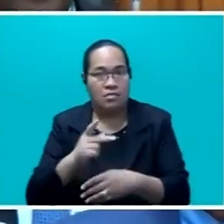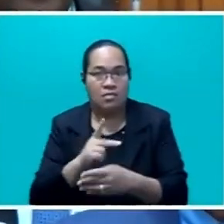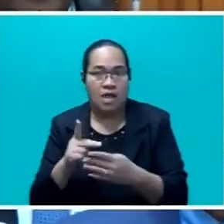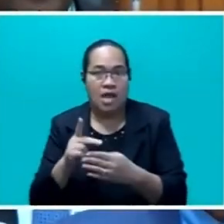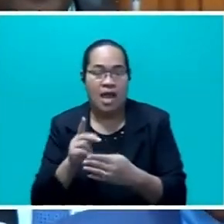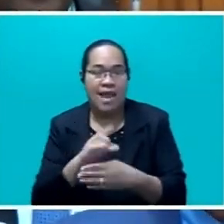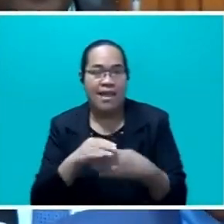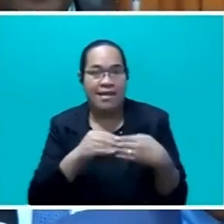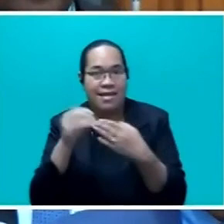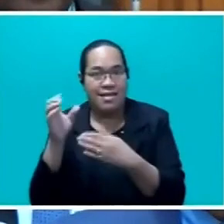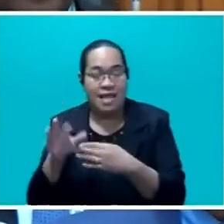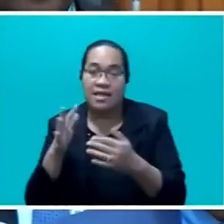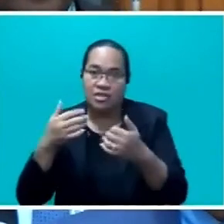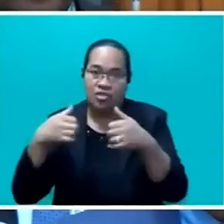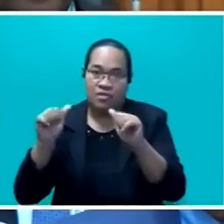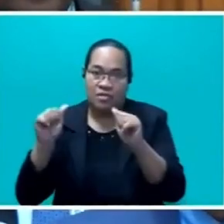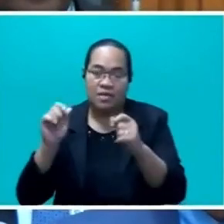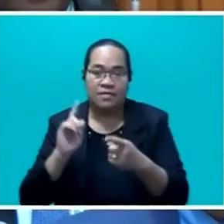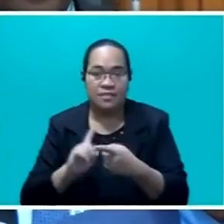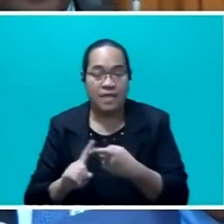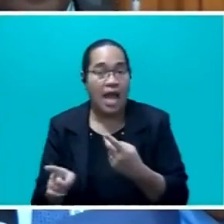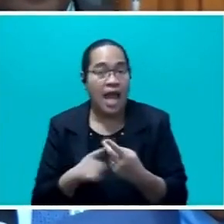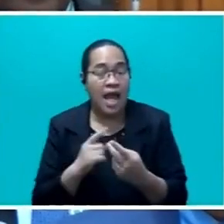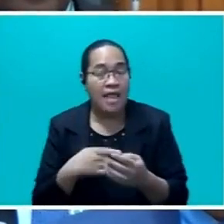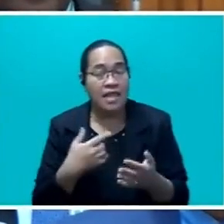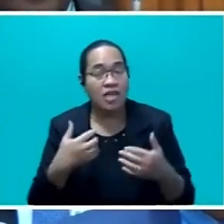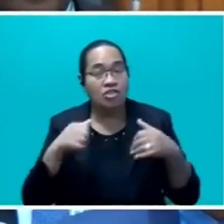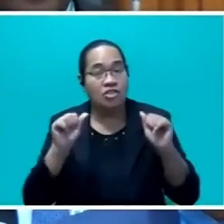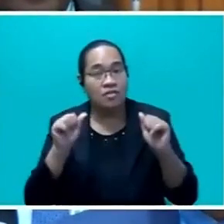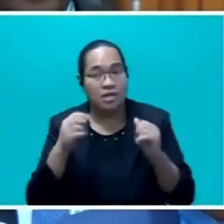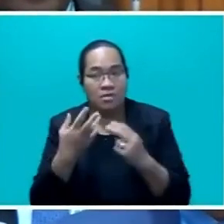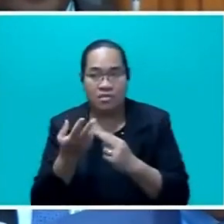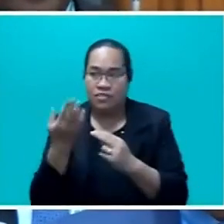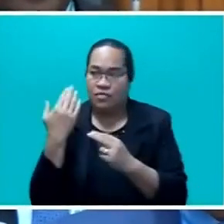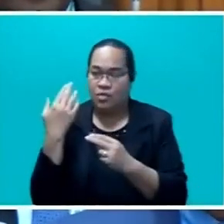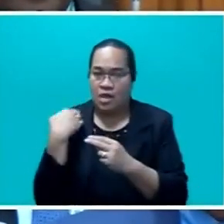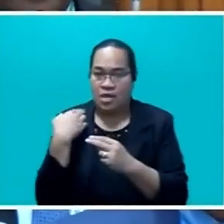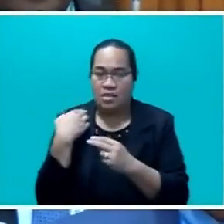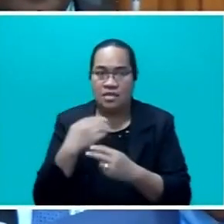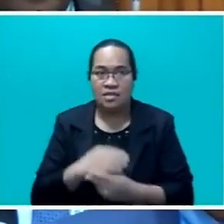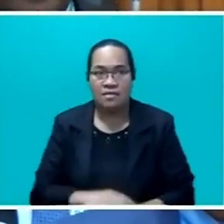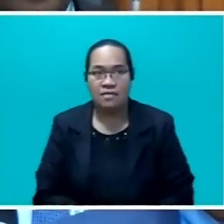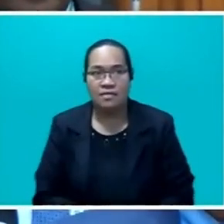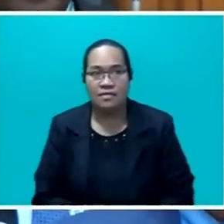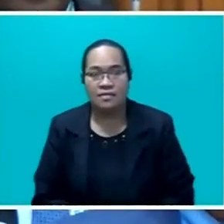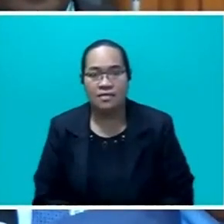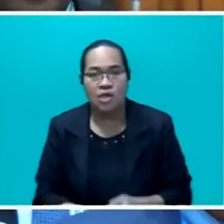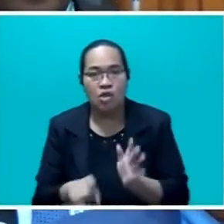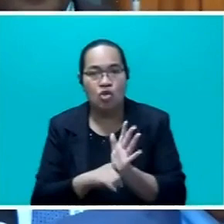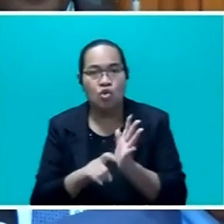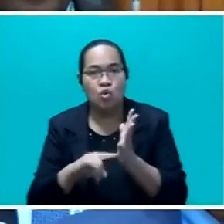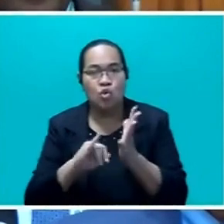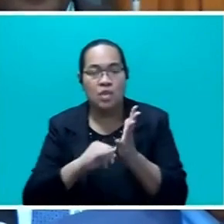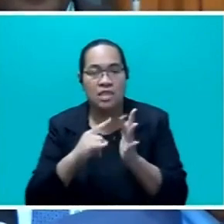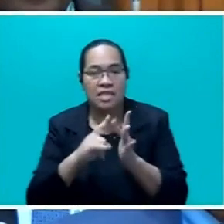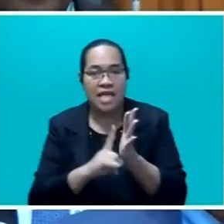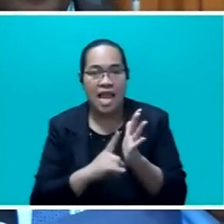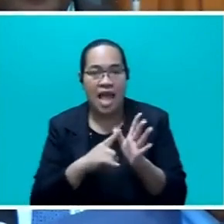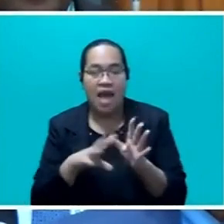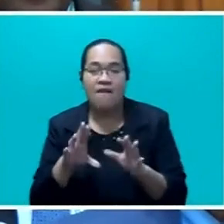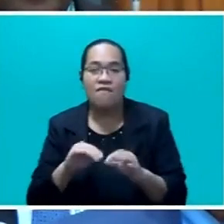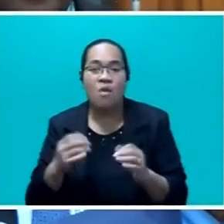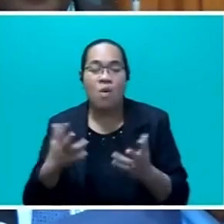and that is an achievement. The other achievement too that we had noted a few days ago, Priscilla Nangasau from